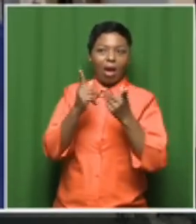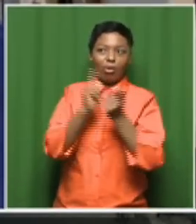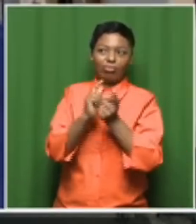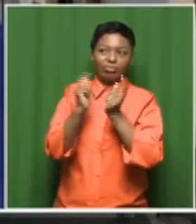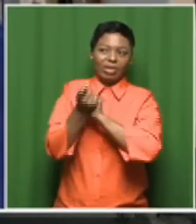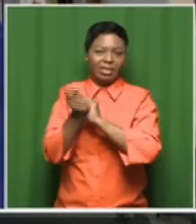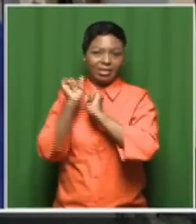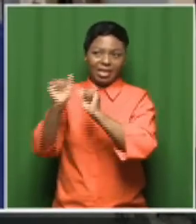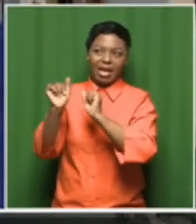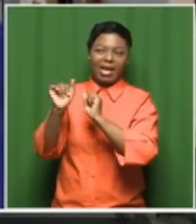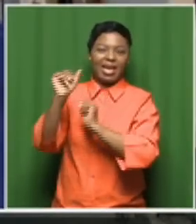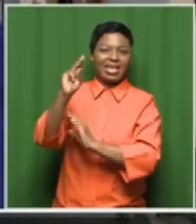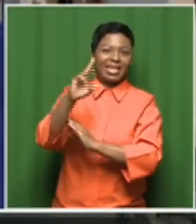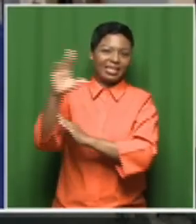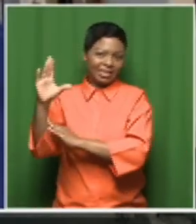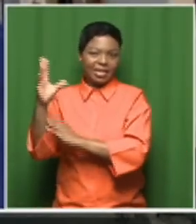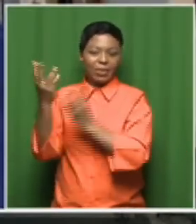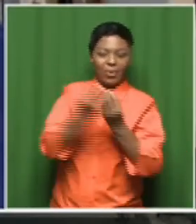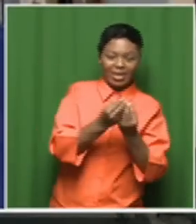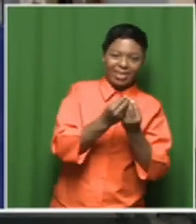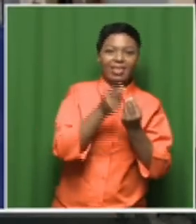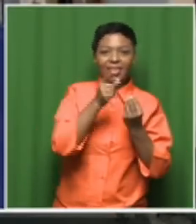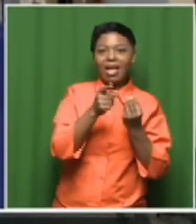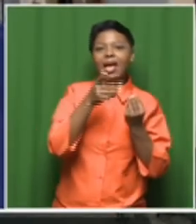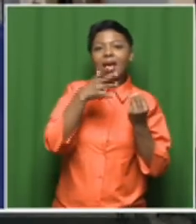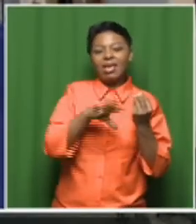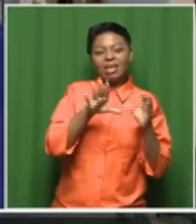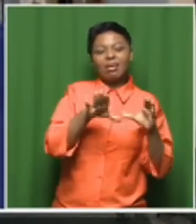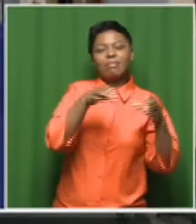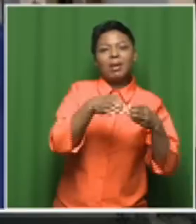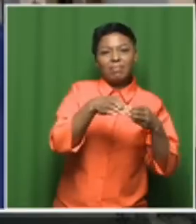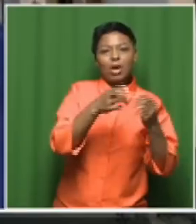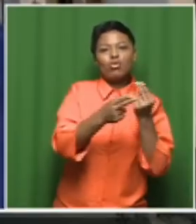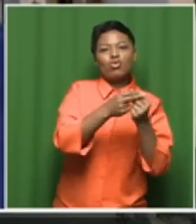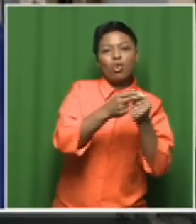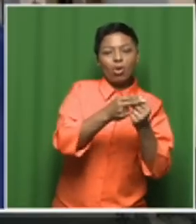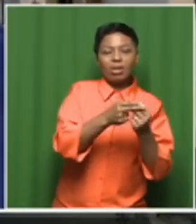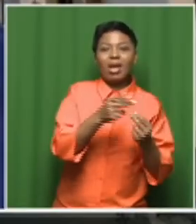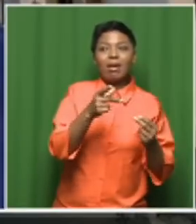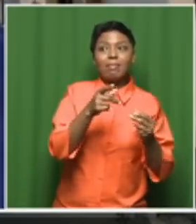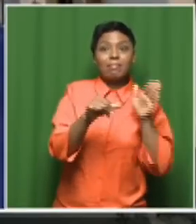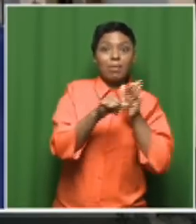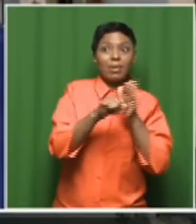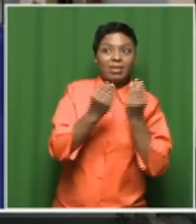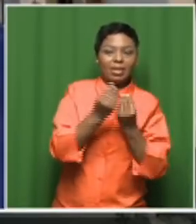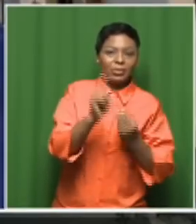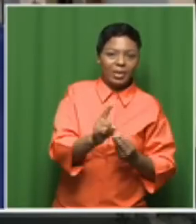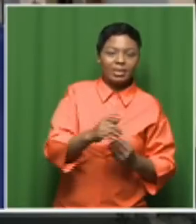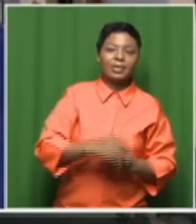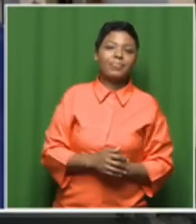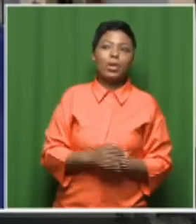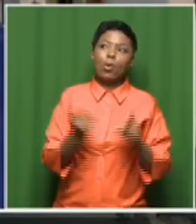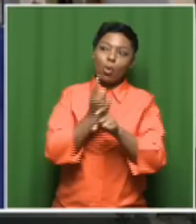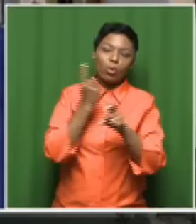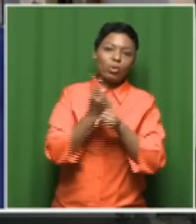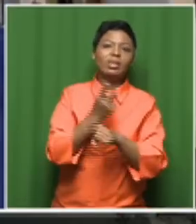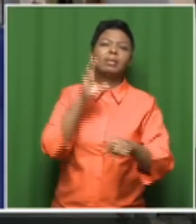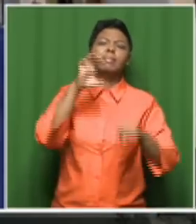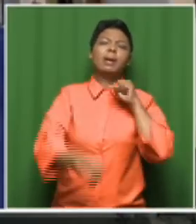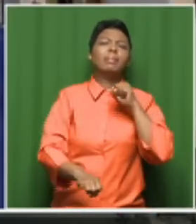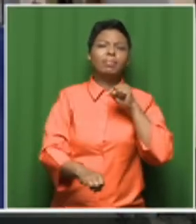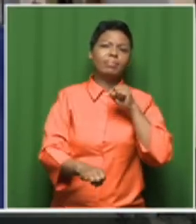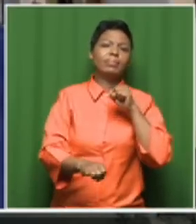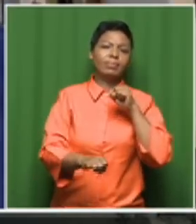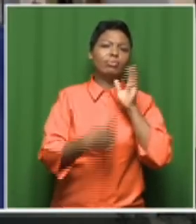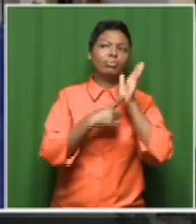ANC and major unions. One of the biggest things is that keeps on coming up as an example of where, you know, it